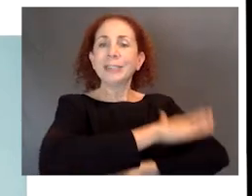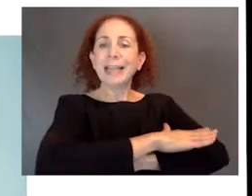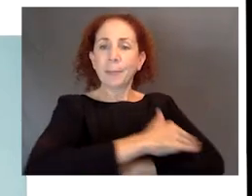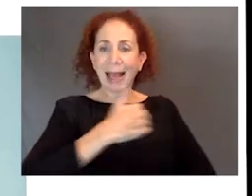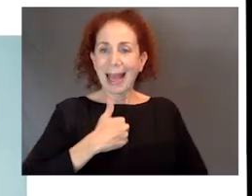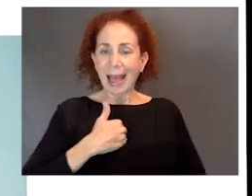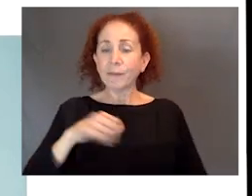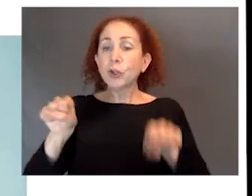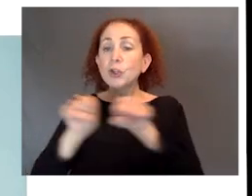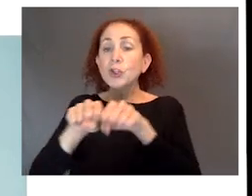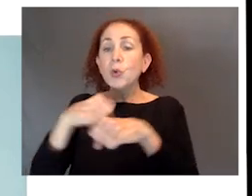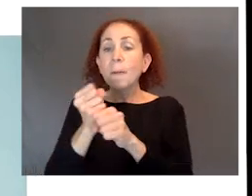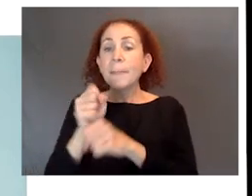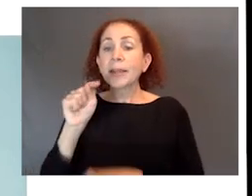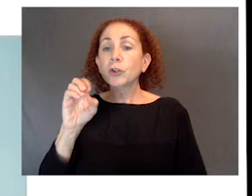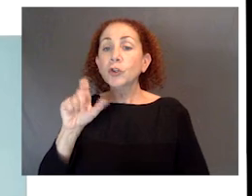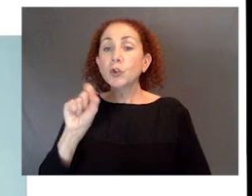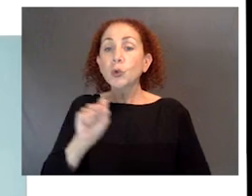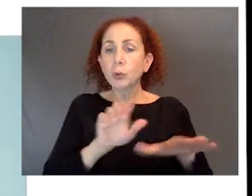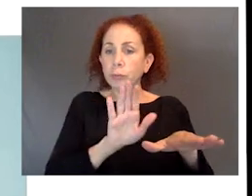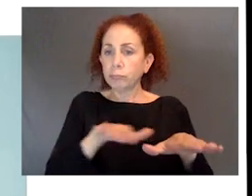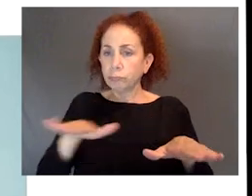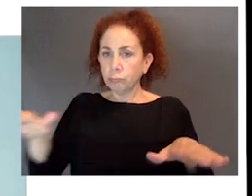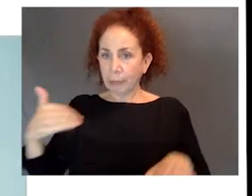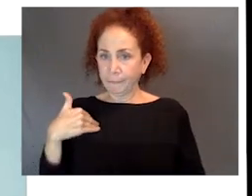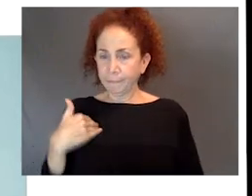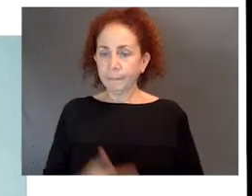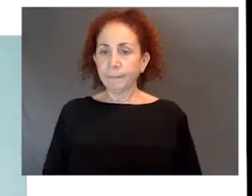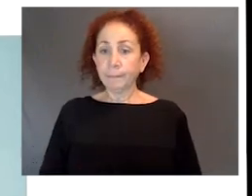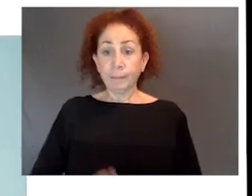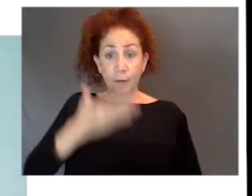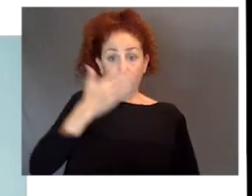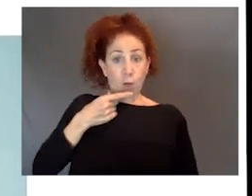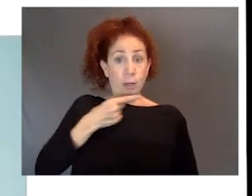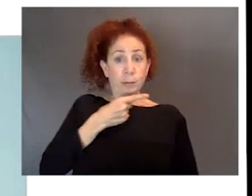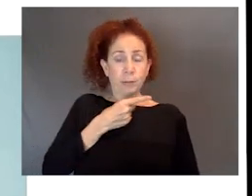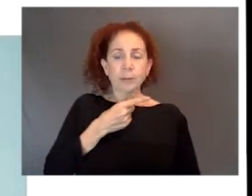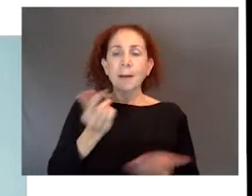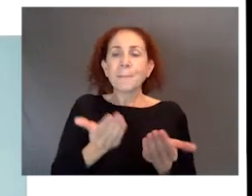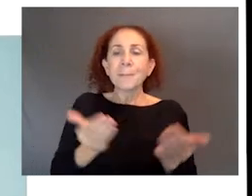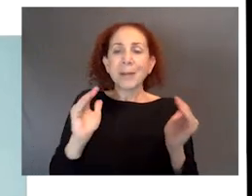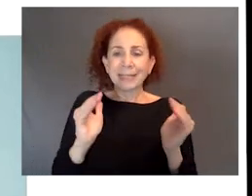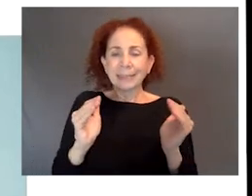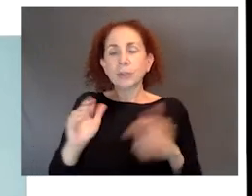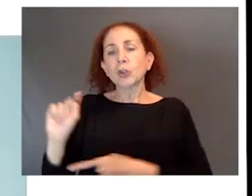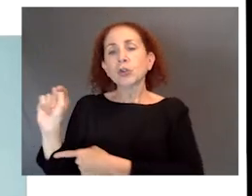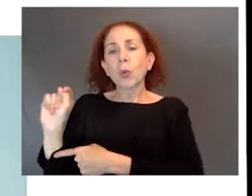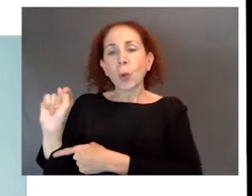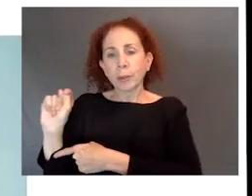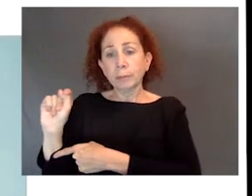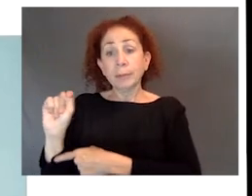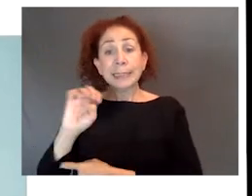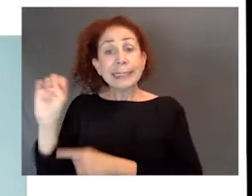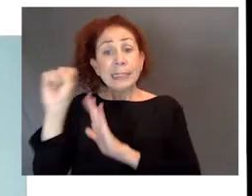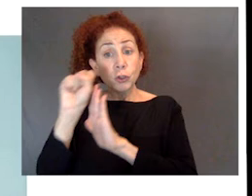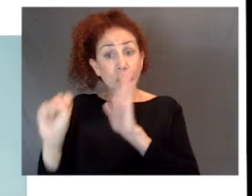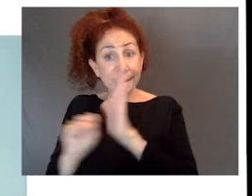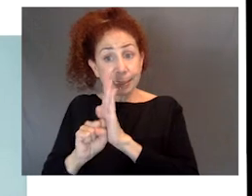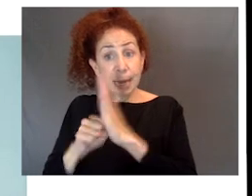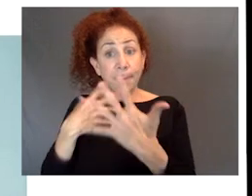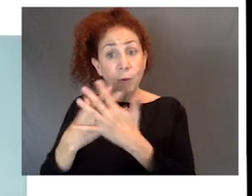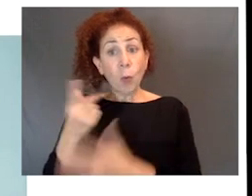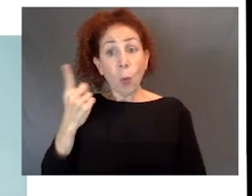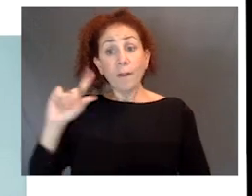small table with shoemaking tools on top. In the foreground, there is a basin or toilet. Eastern